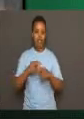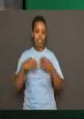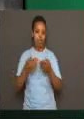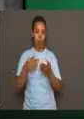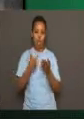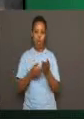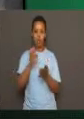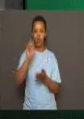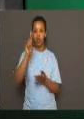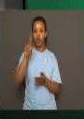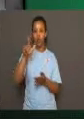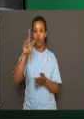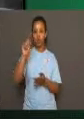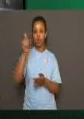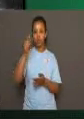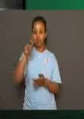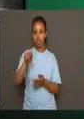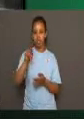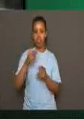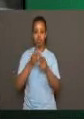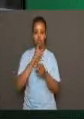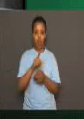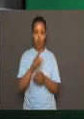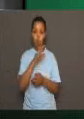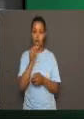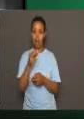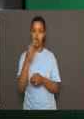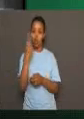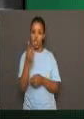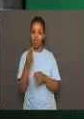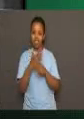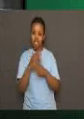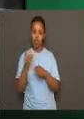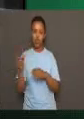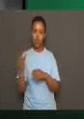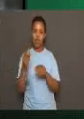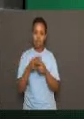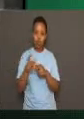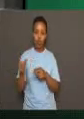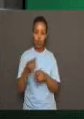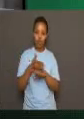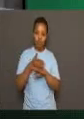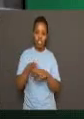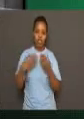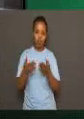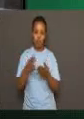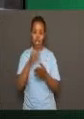was given 2 short bamboo sticks with a banana placed out of